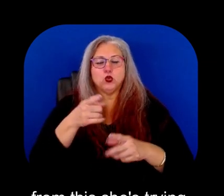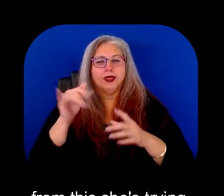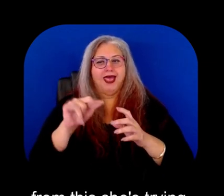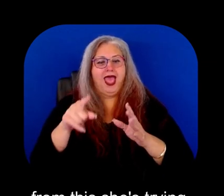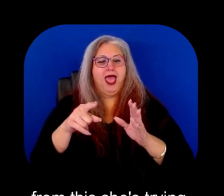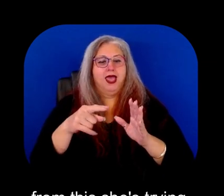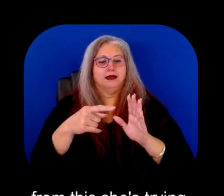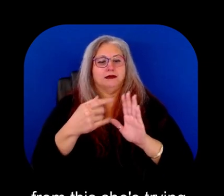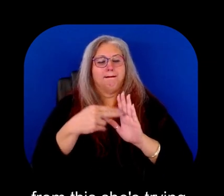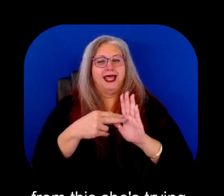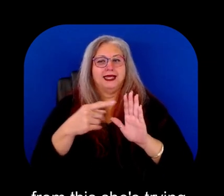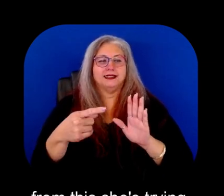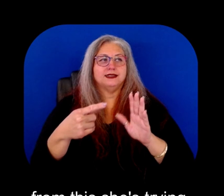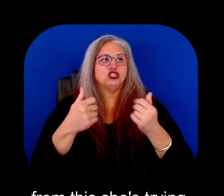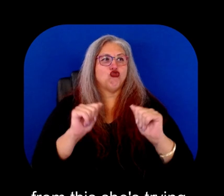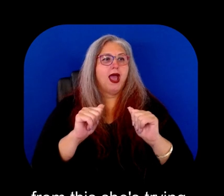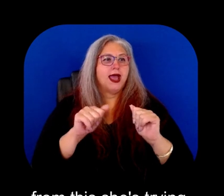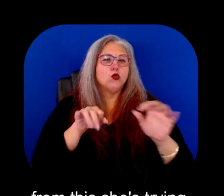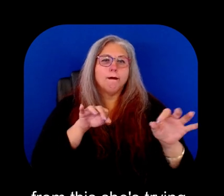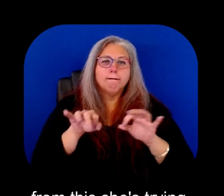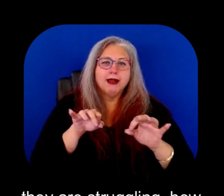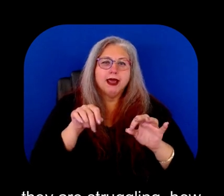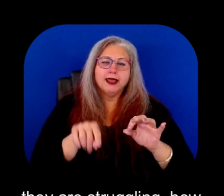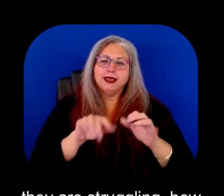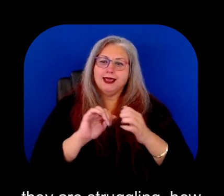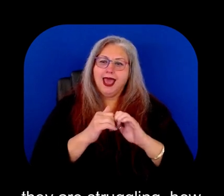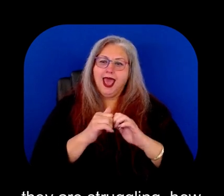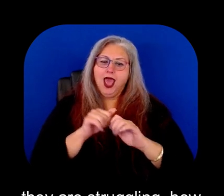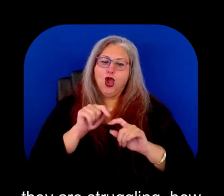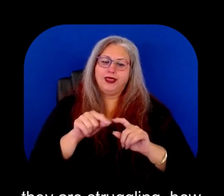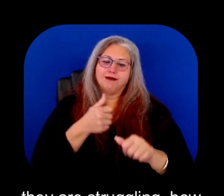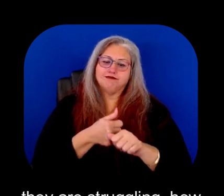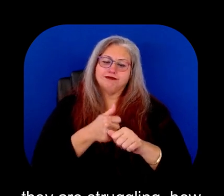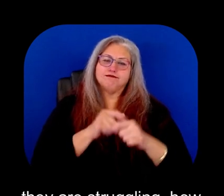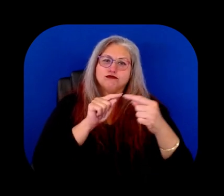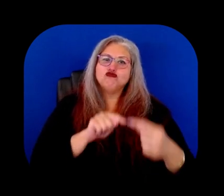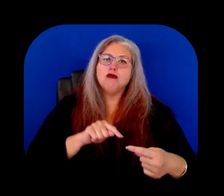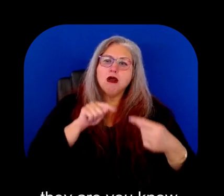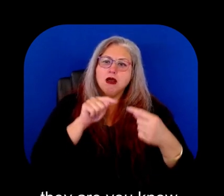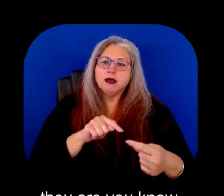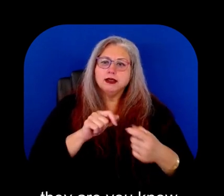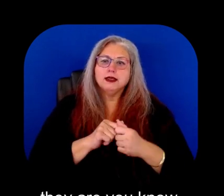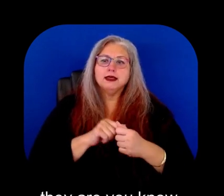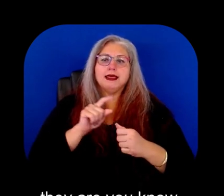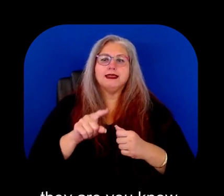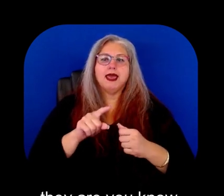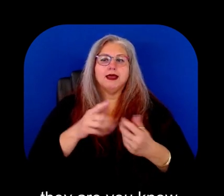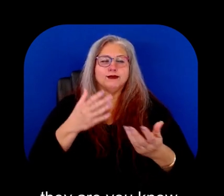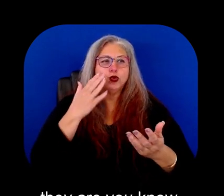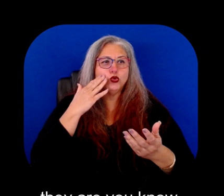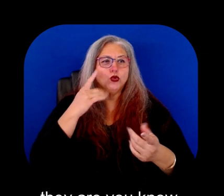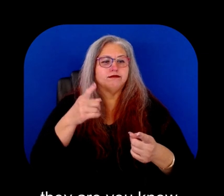trying to explain that how they are struggling, how they are, you